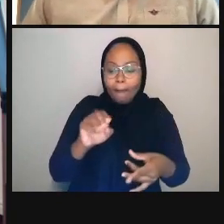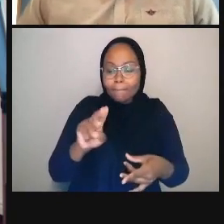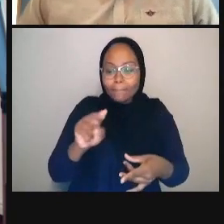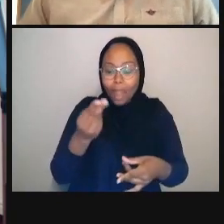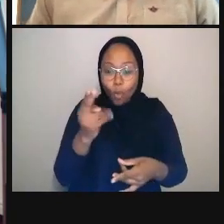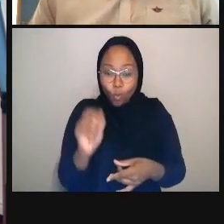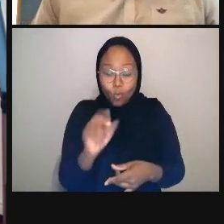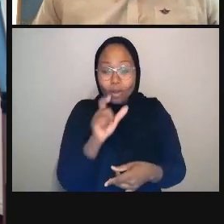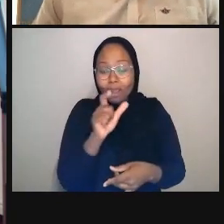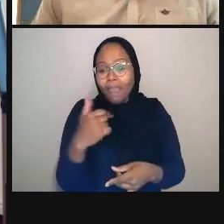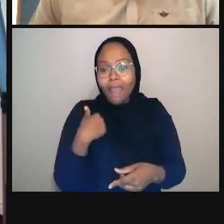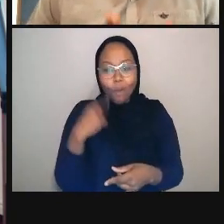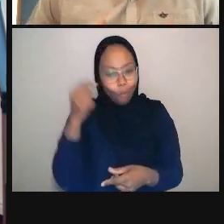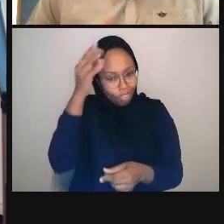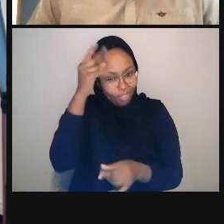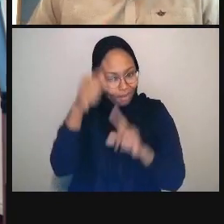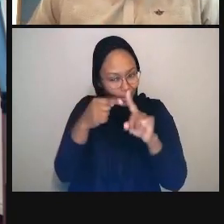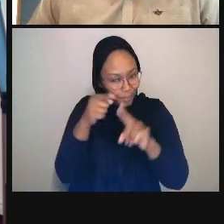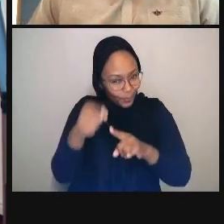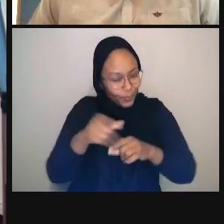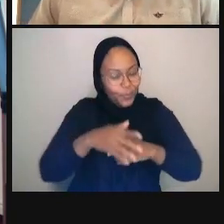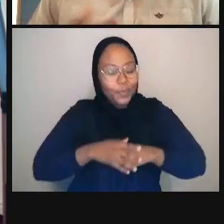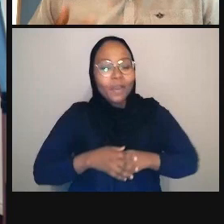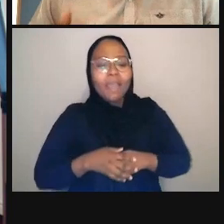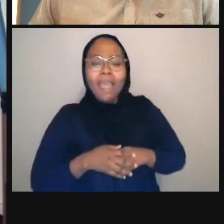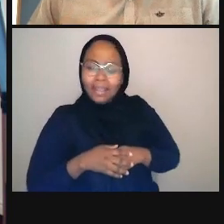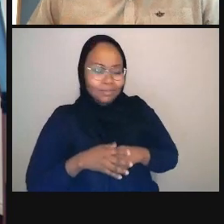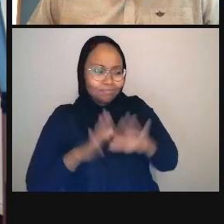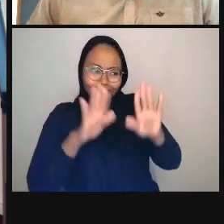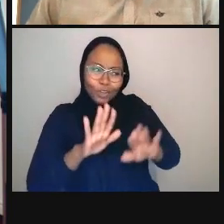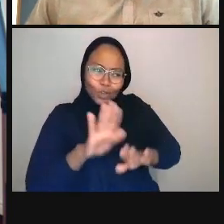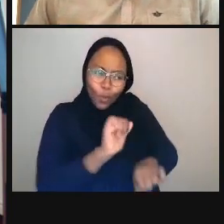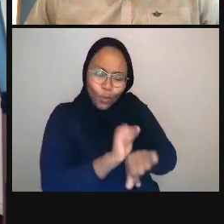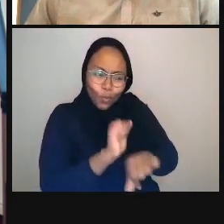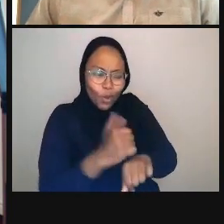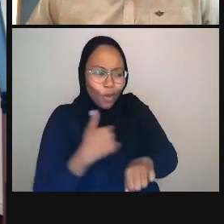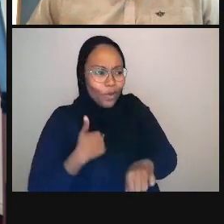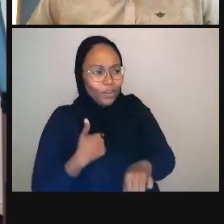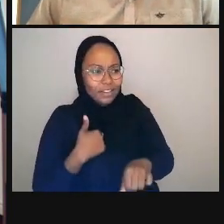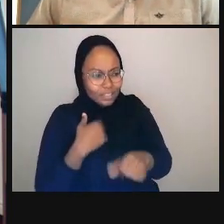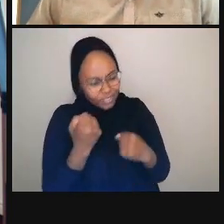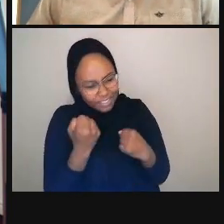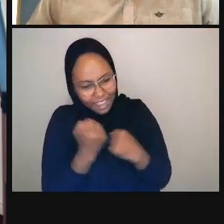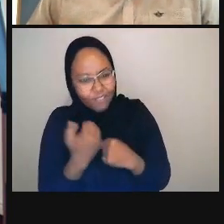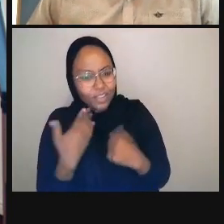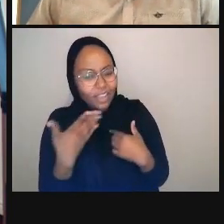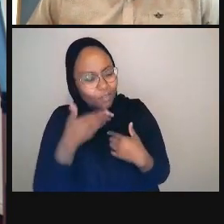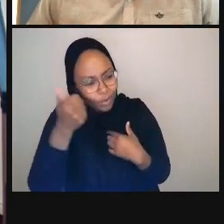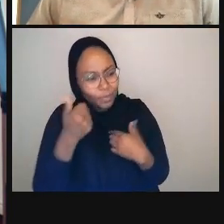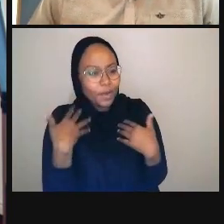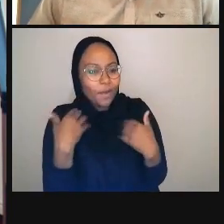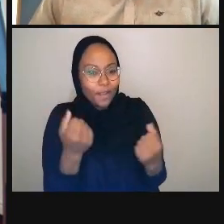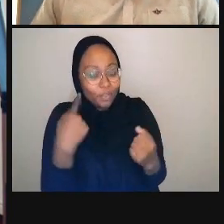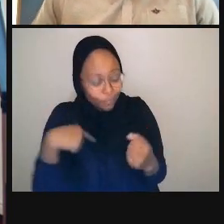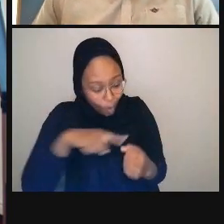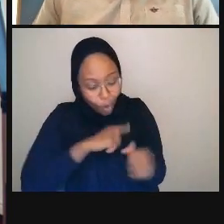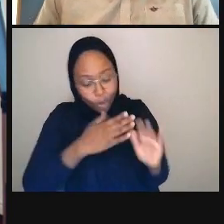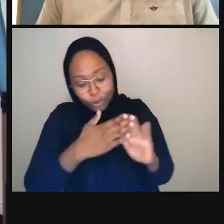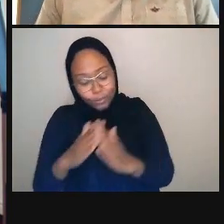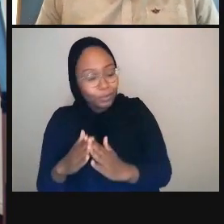work with the work that you do to help to advocate for better health for our community. Thank you for all that you